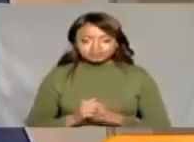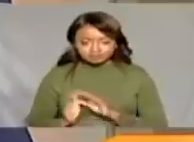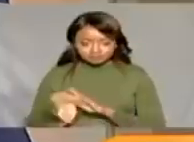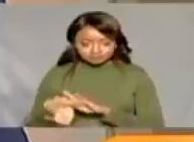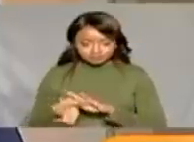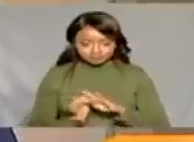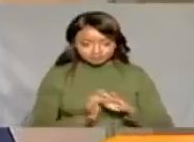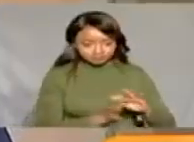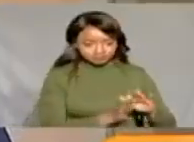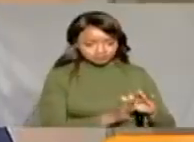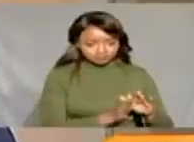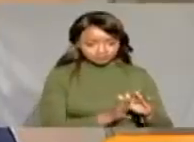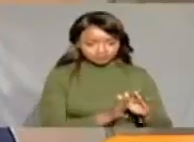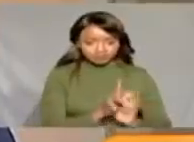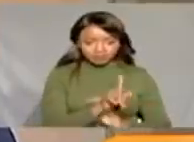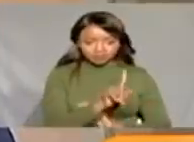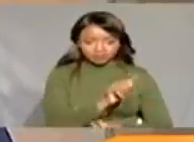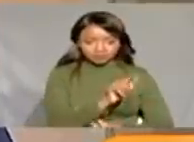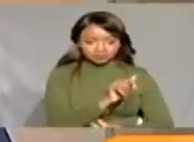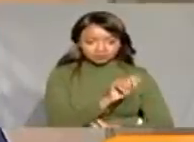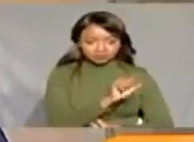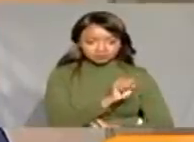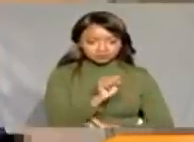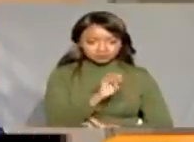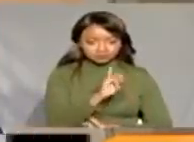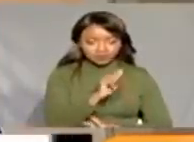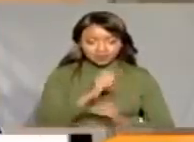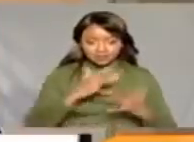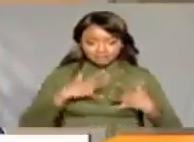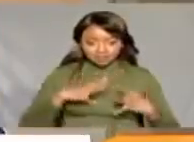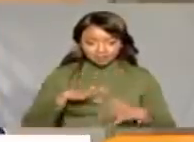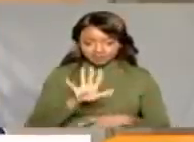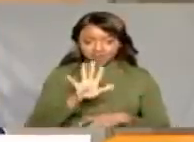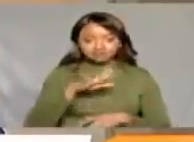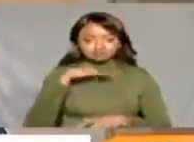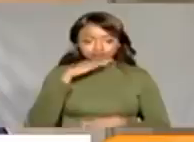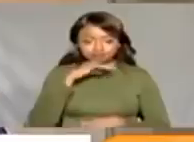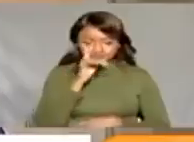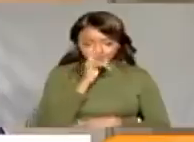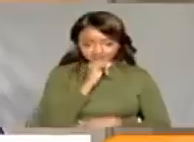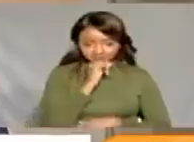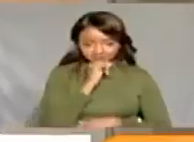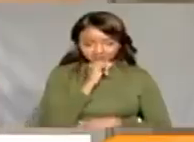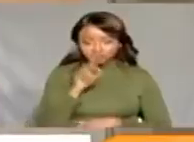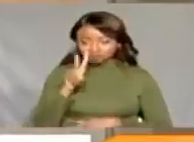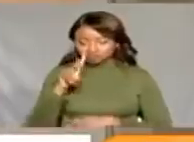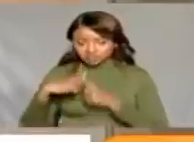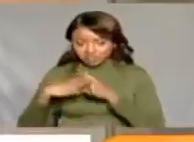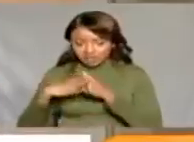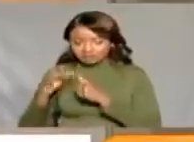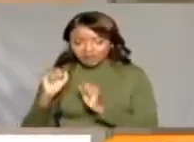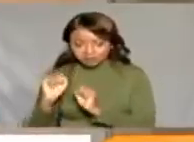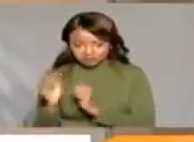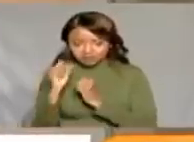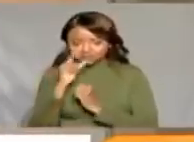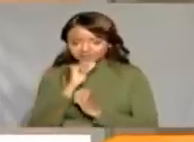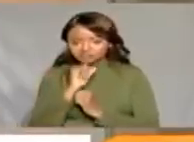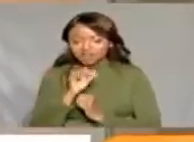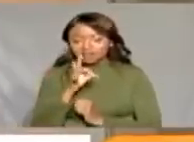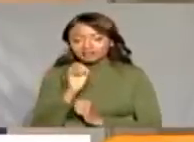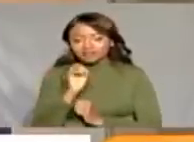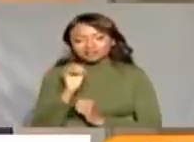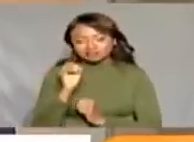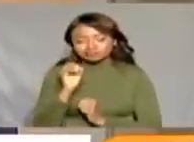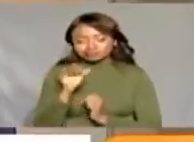Take you to Tassia, where five people have been confirmed dead, 29 have been rescued, and 30